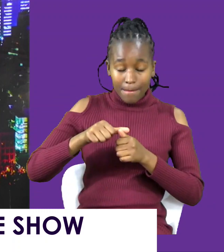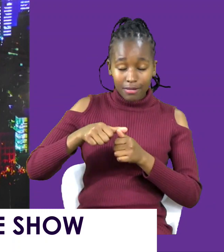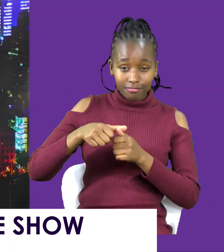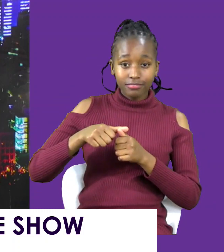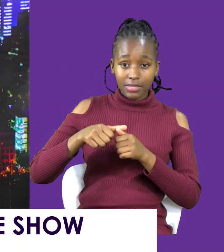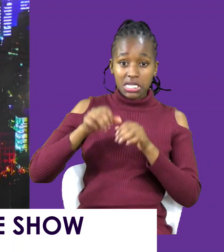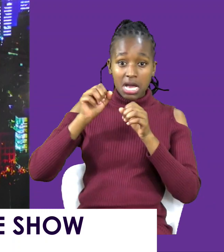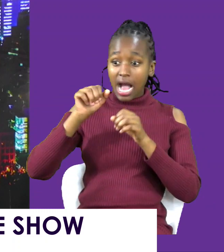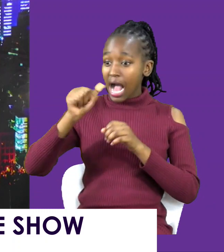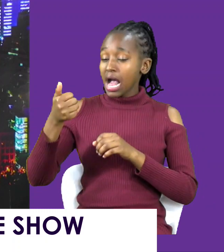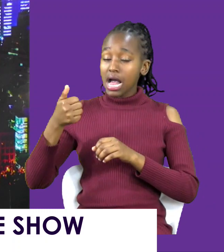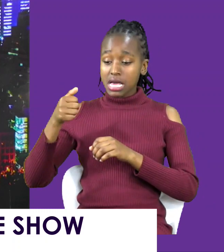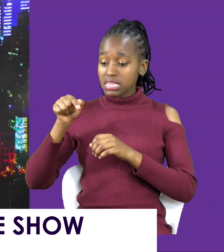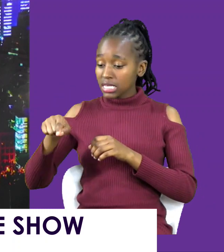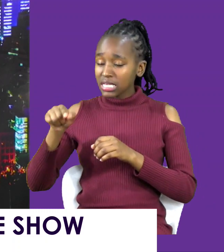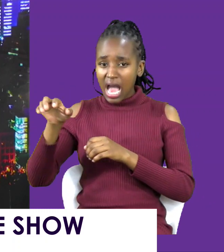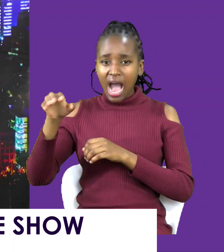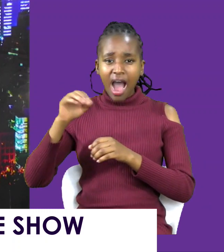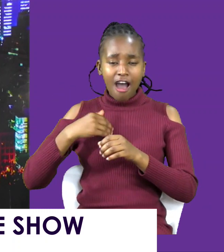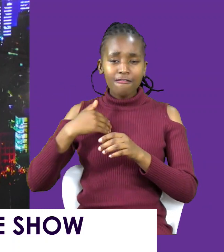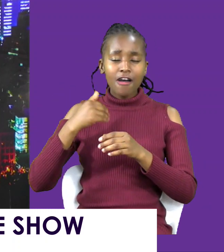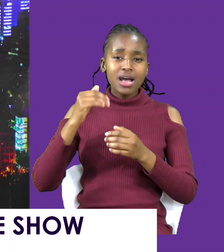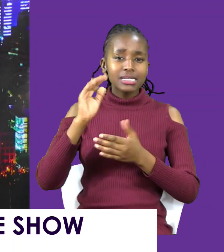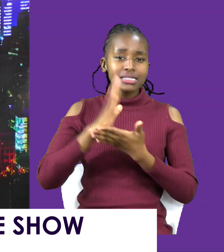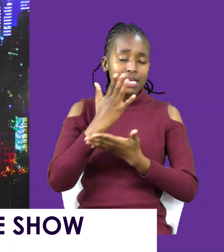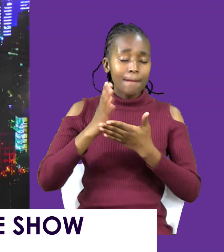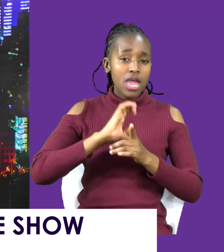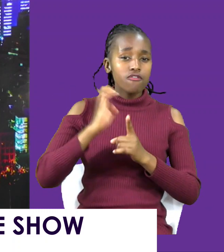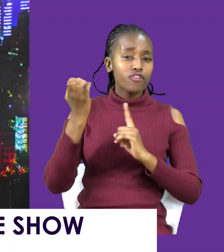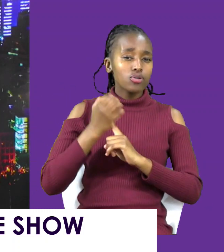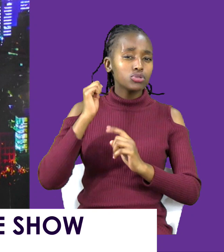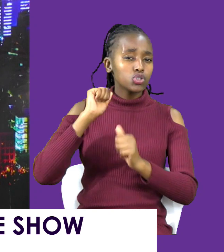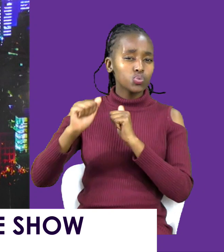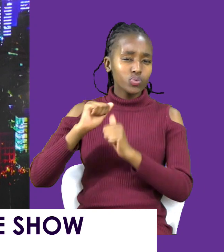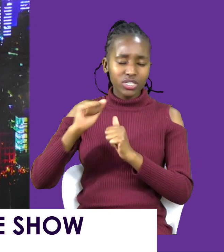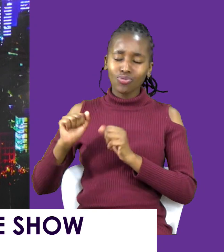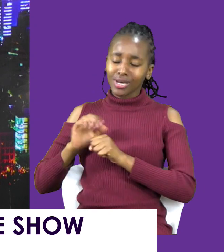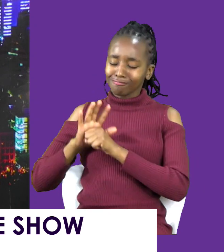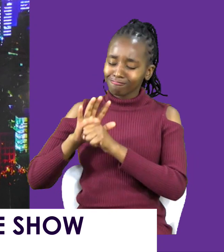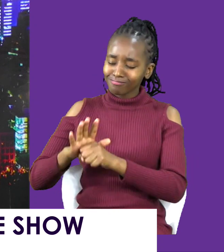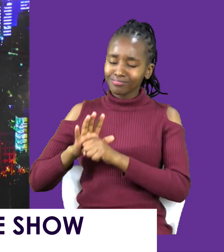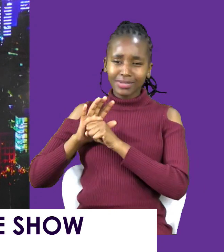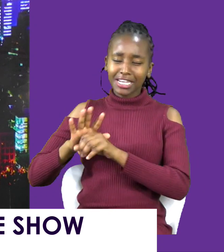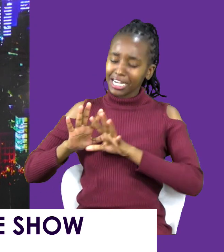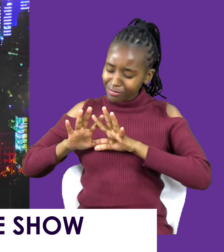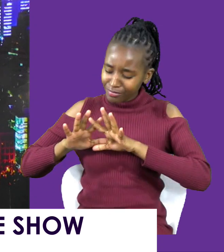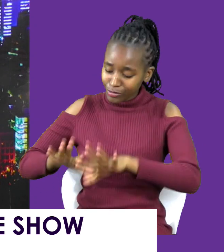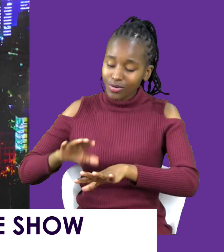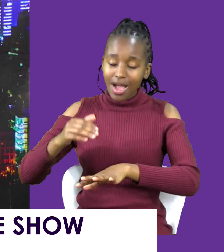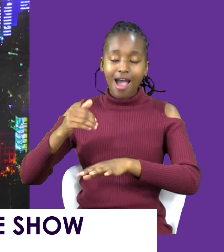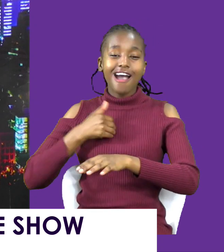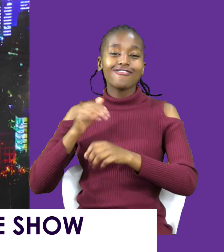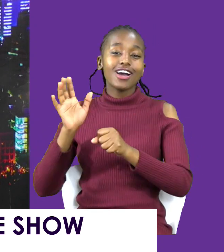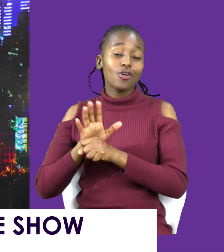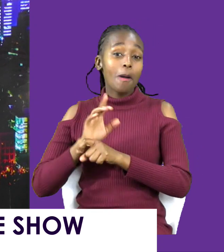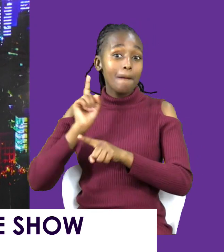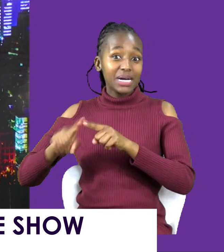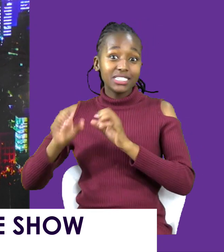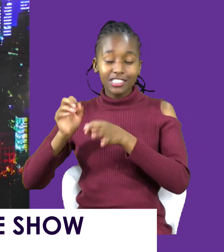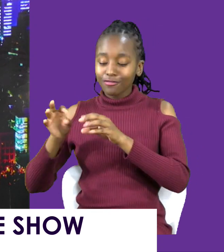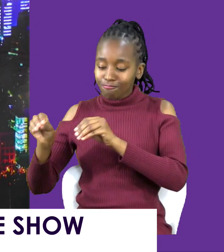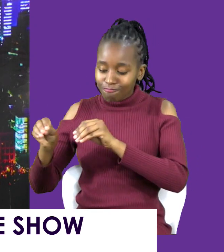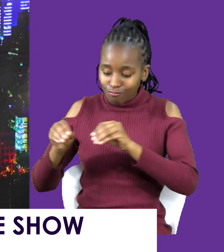when you demystify that challenge, I assure you, you will rise. 2024, just in case you're in